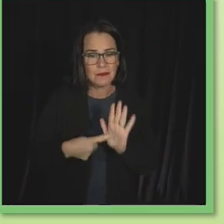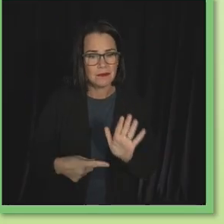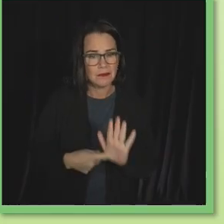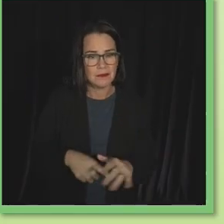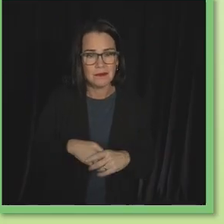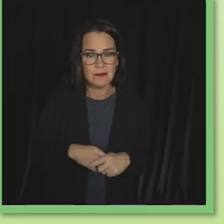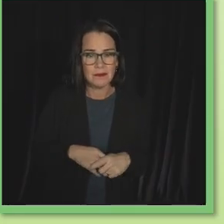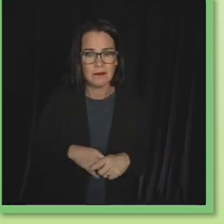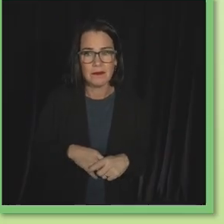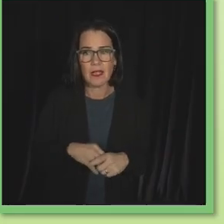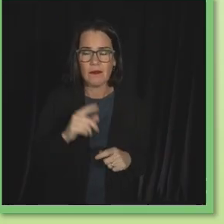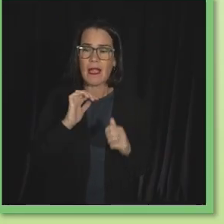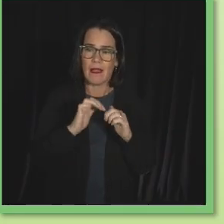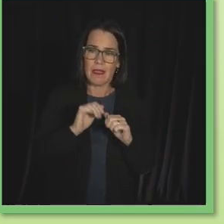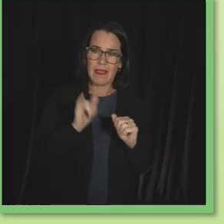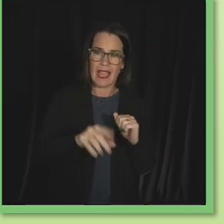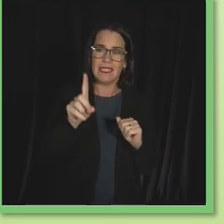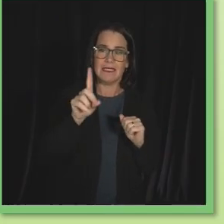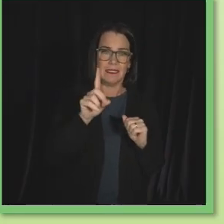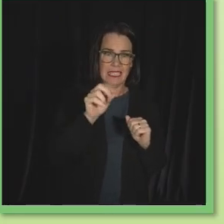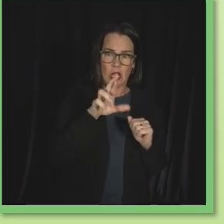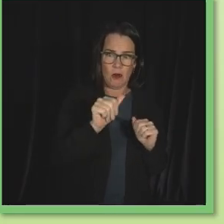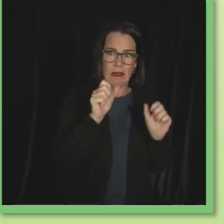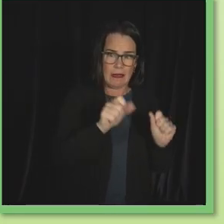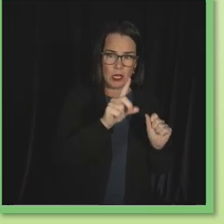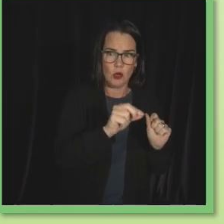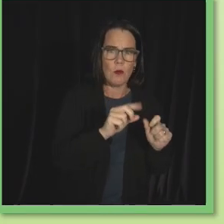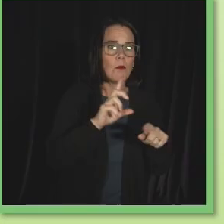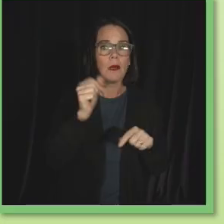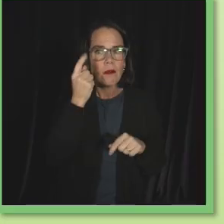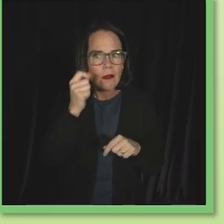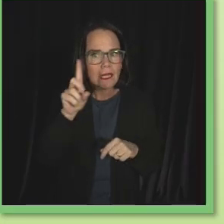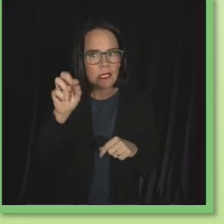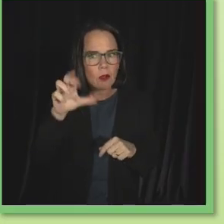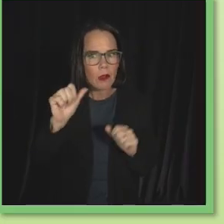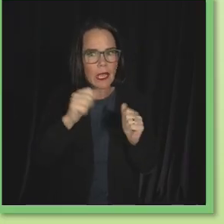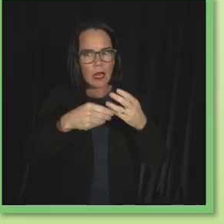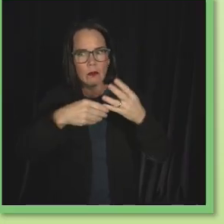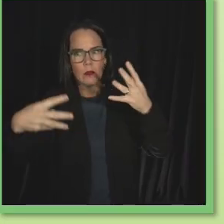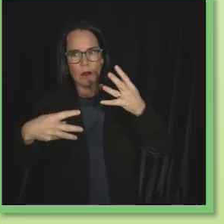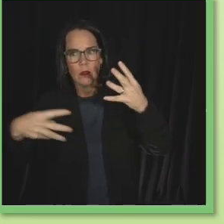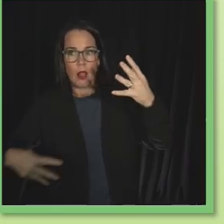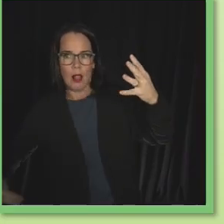capable of way more things. And that was the demo.